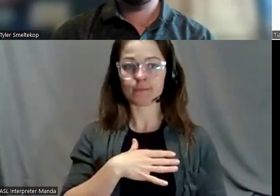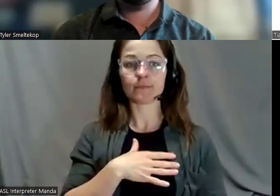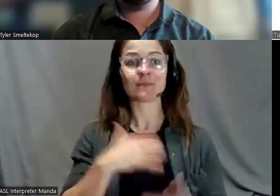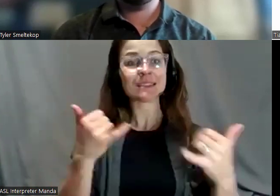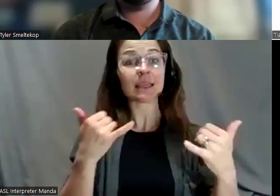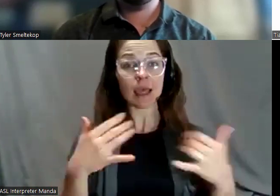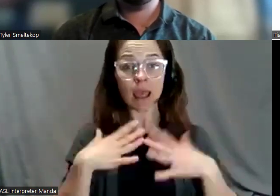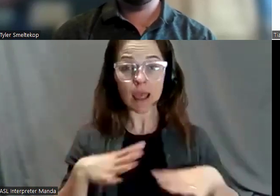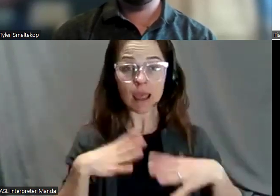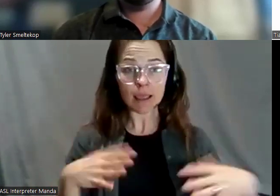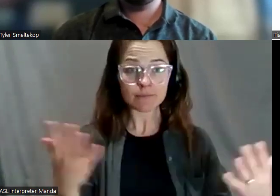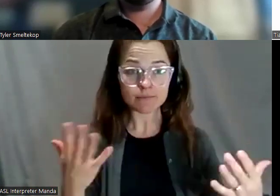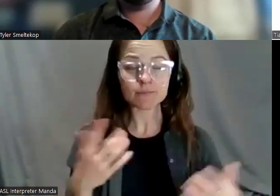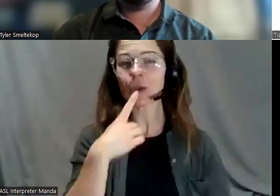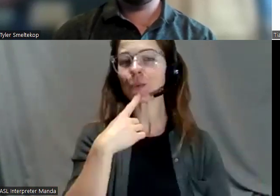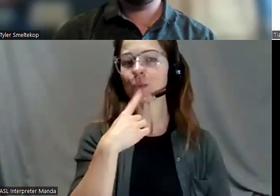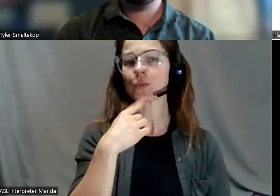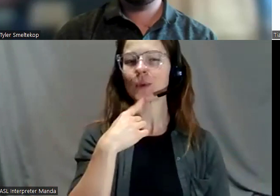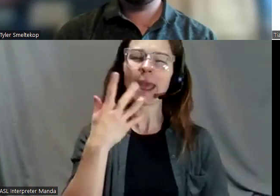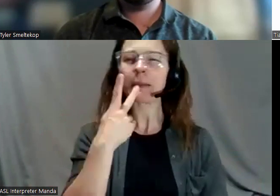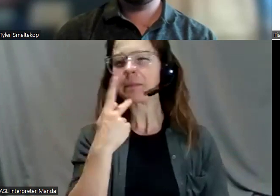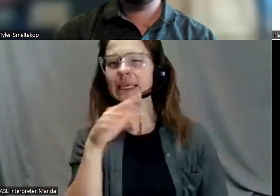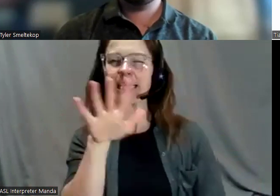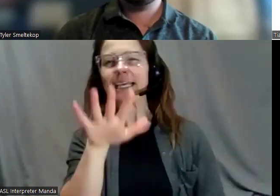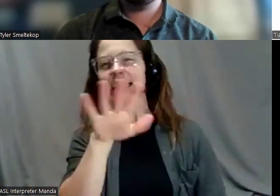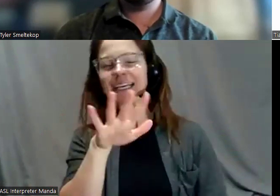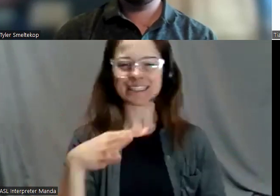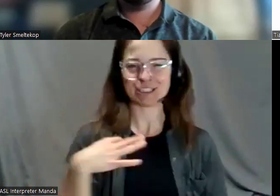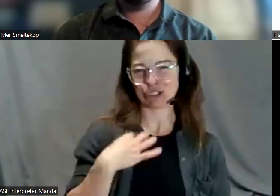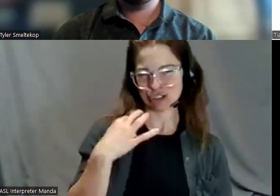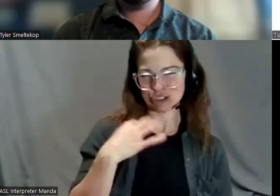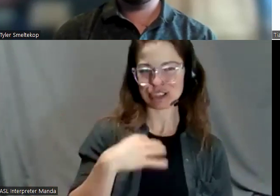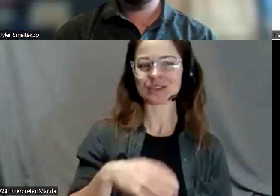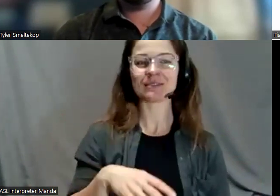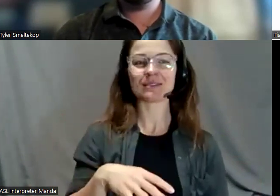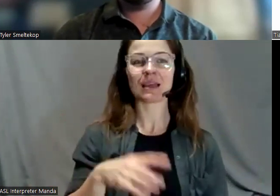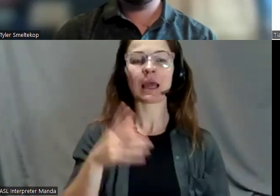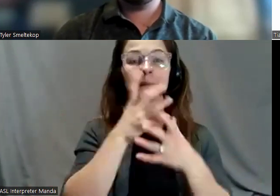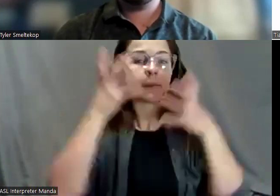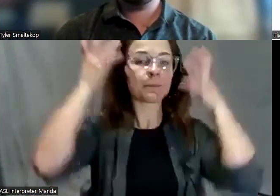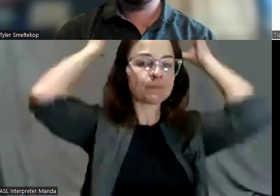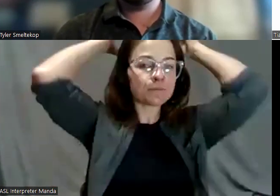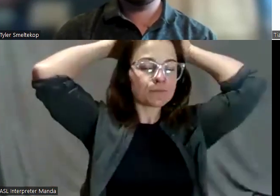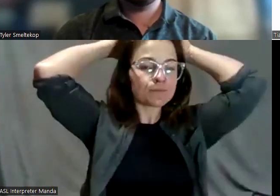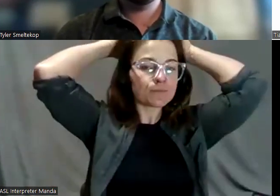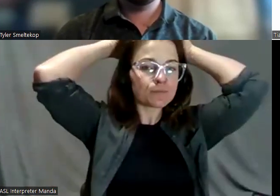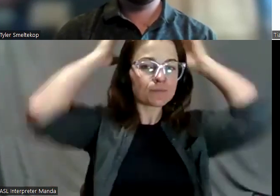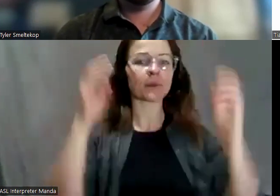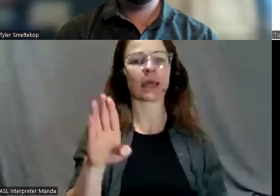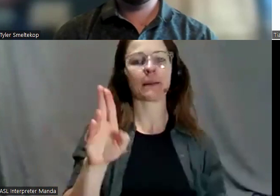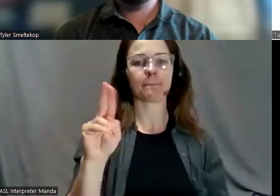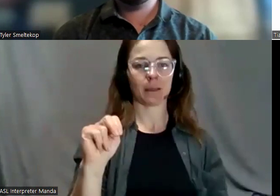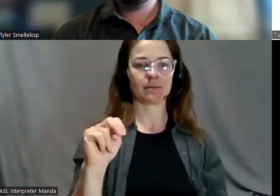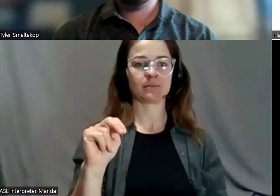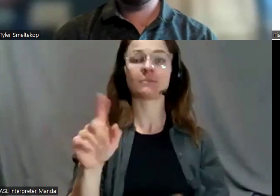wearing a red pinkish colored top, and I have my hair up in a bun. I am also an